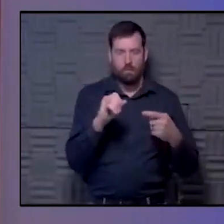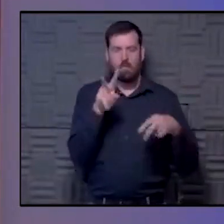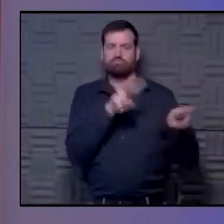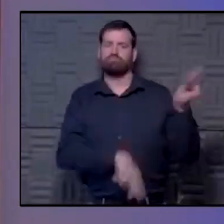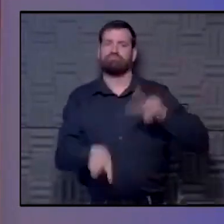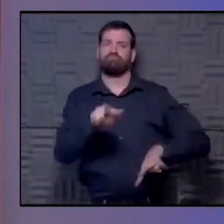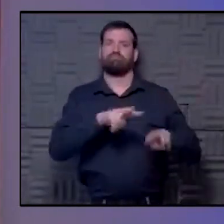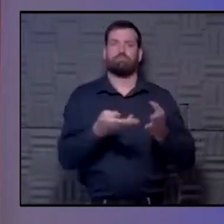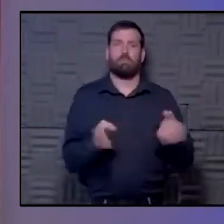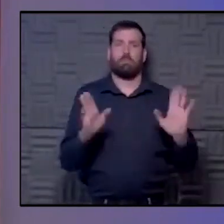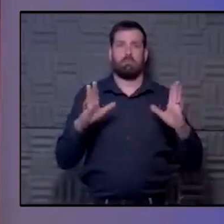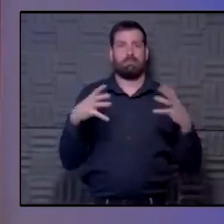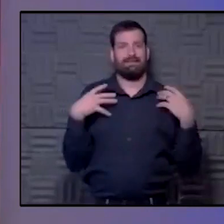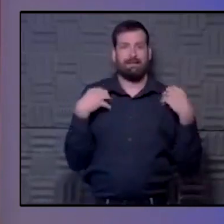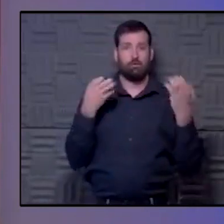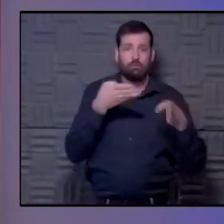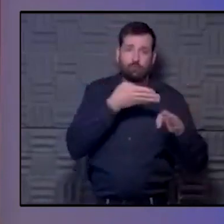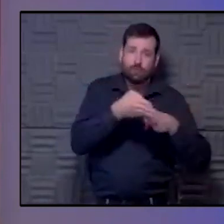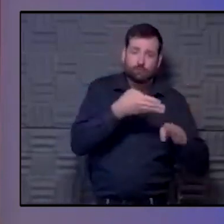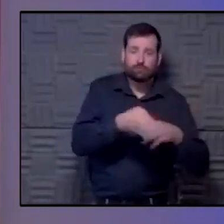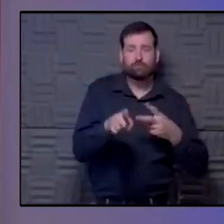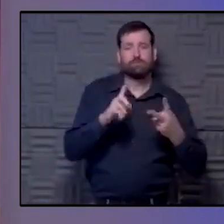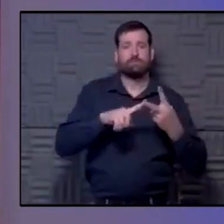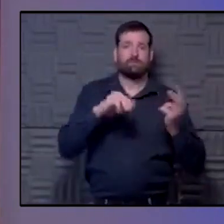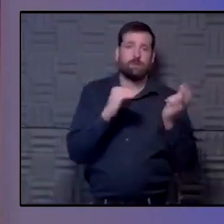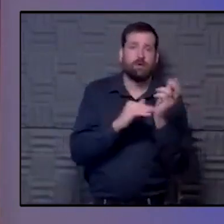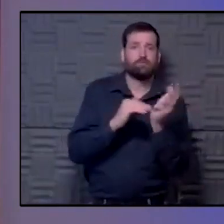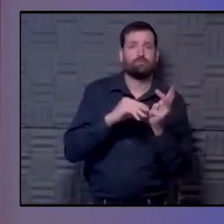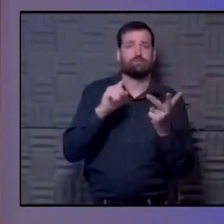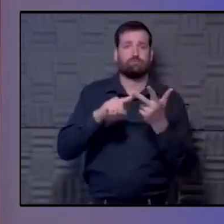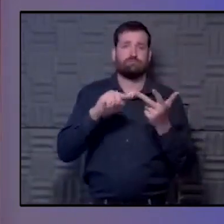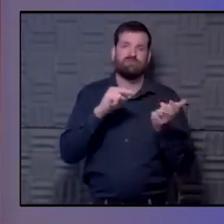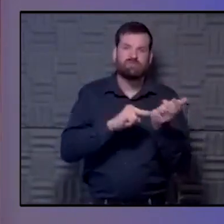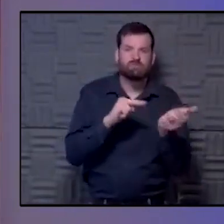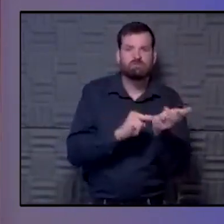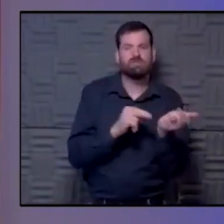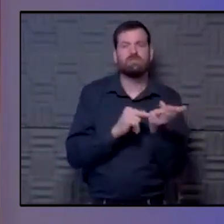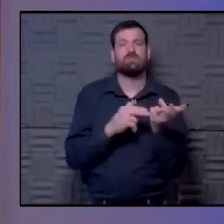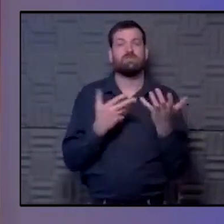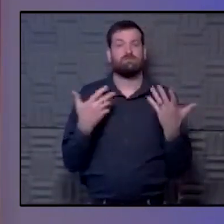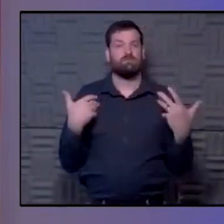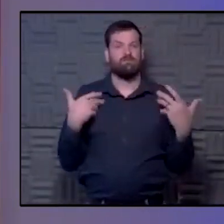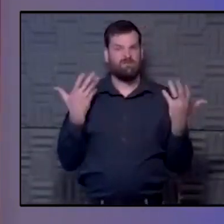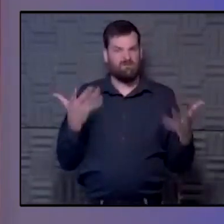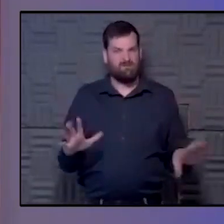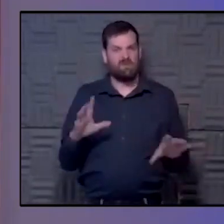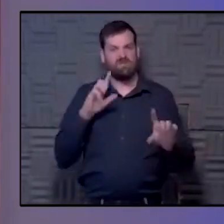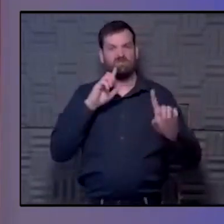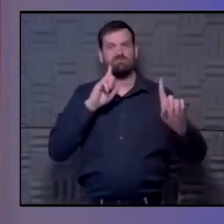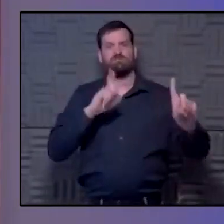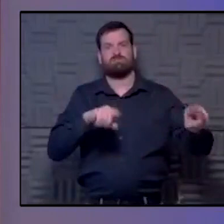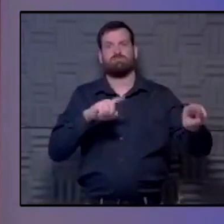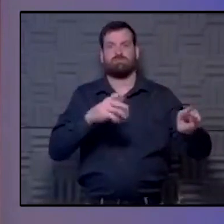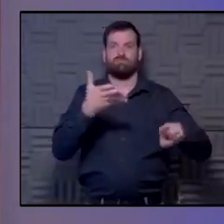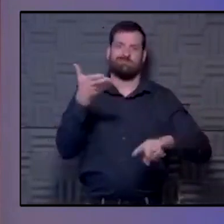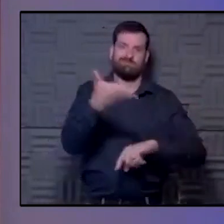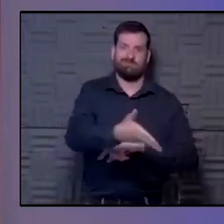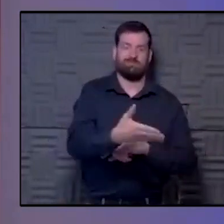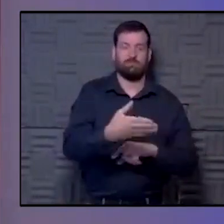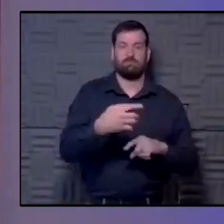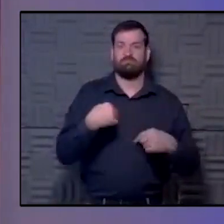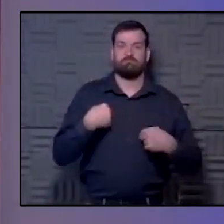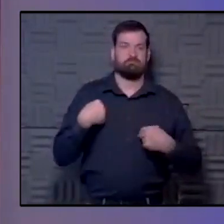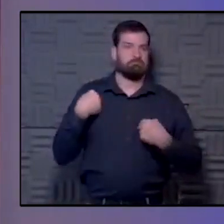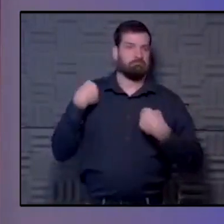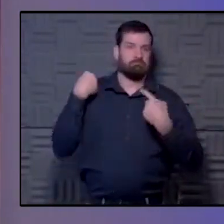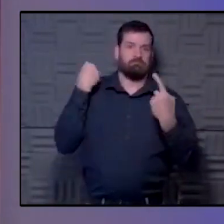health professionals and doctors and nurses. And we have been there. We have had doctors and nurses there